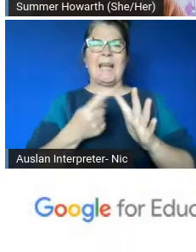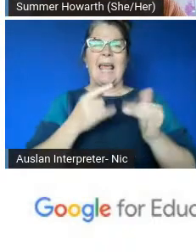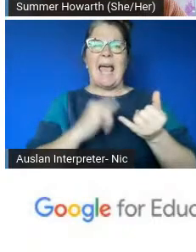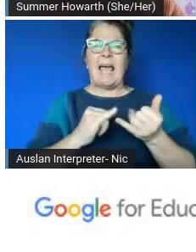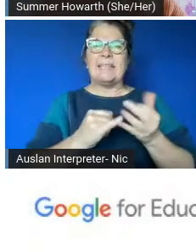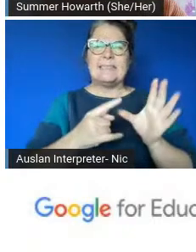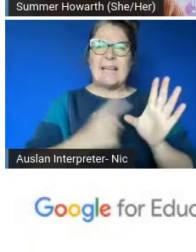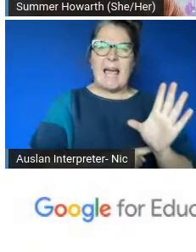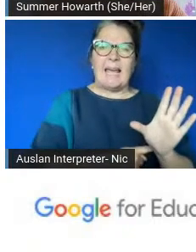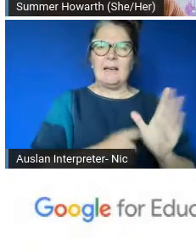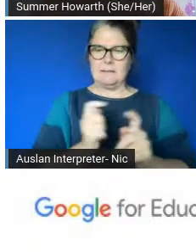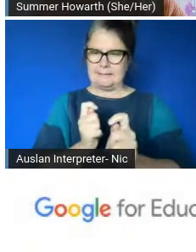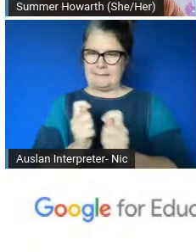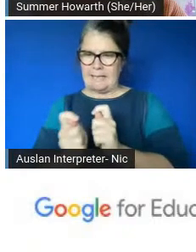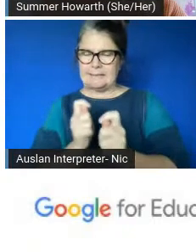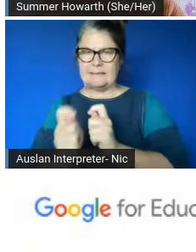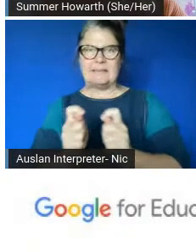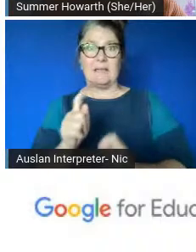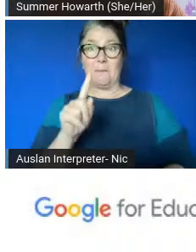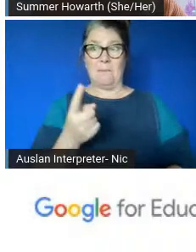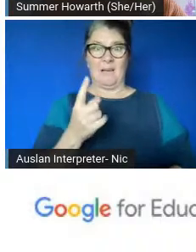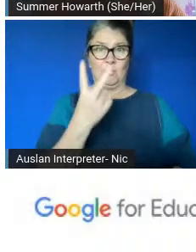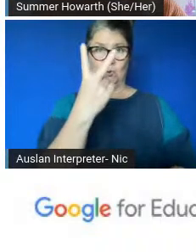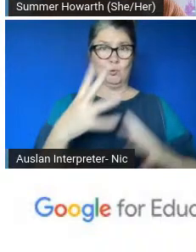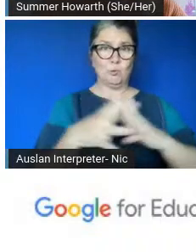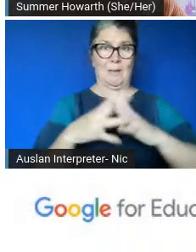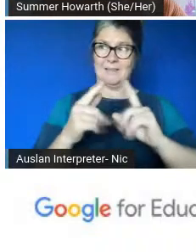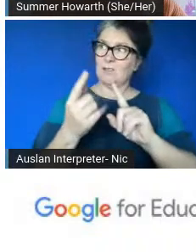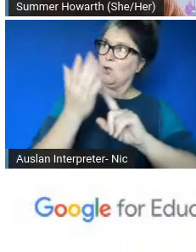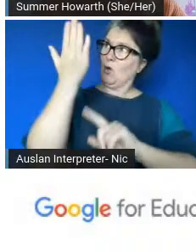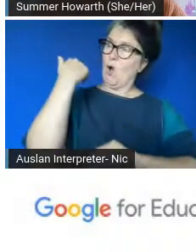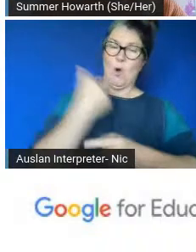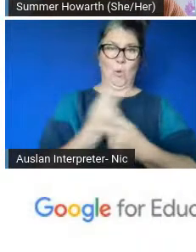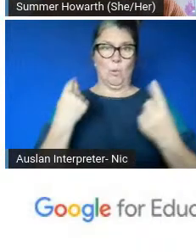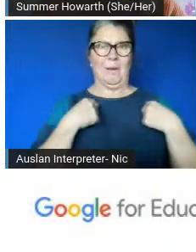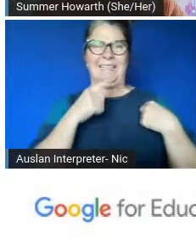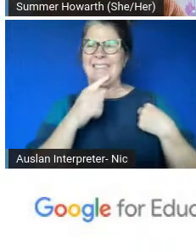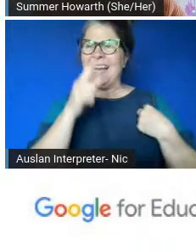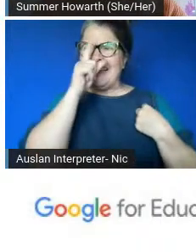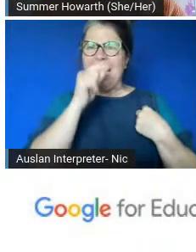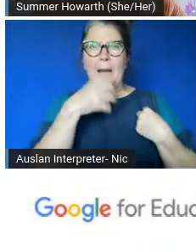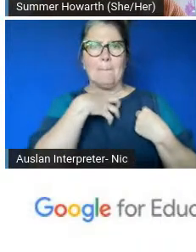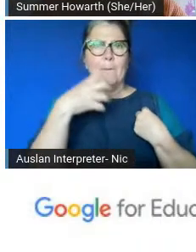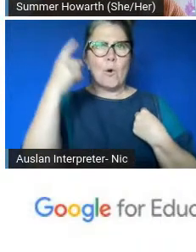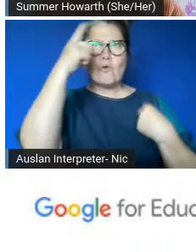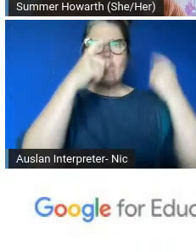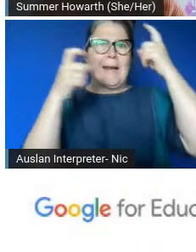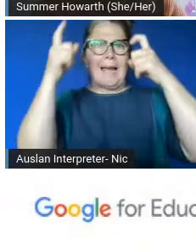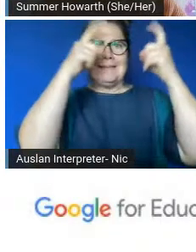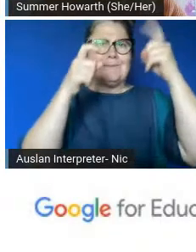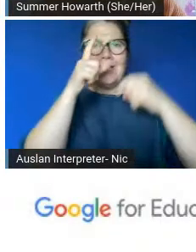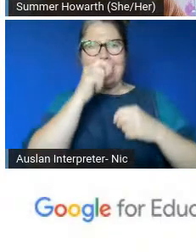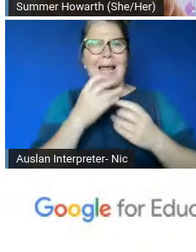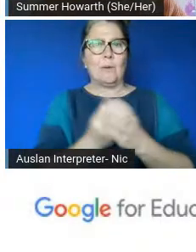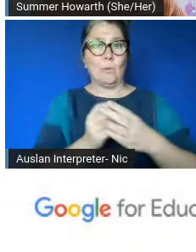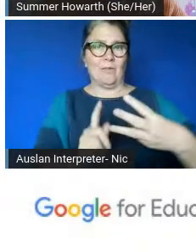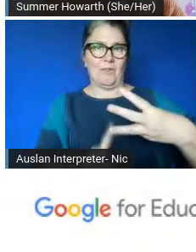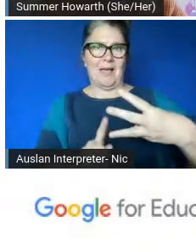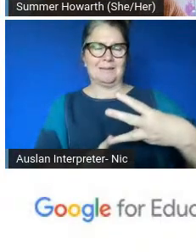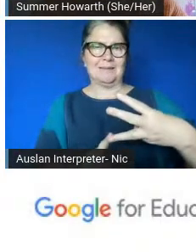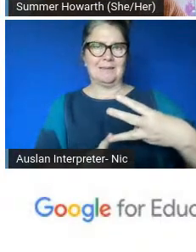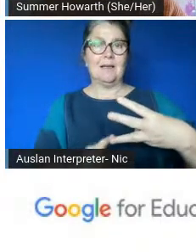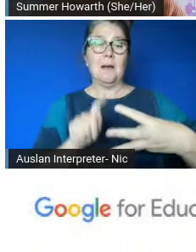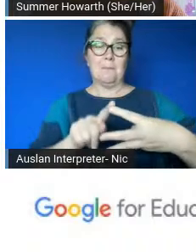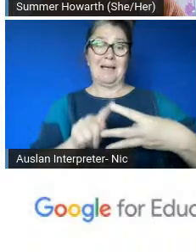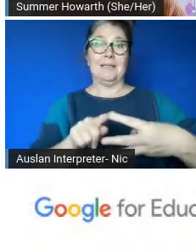spoke about in 2 weeks ago, we can be much more inventive with this product. But if you think of content, process,